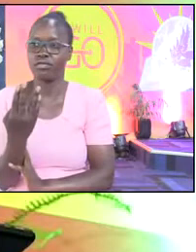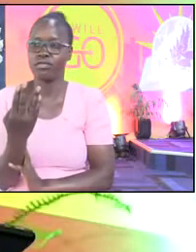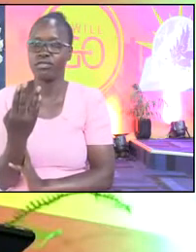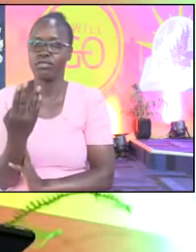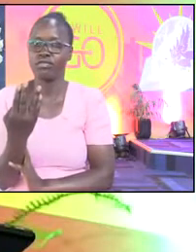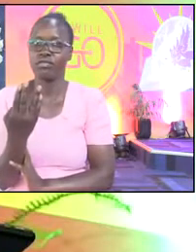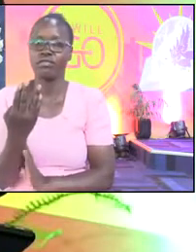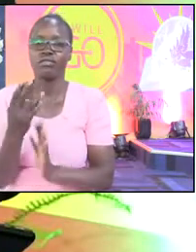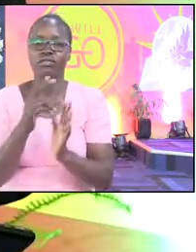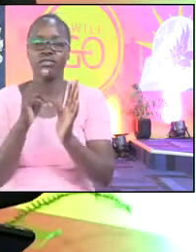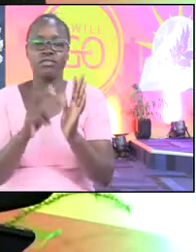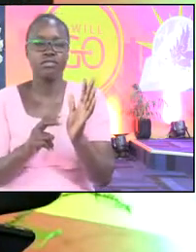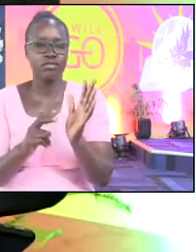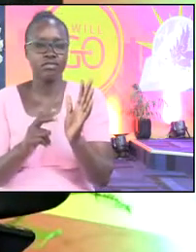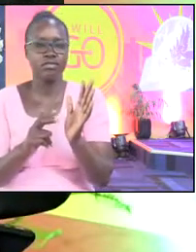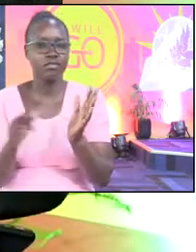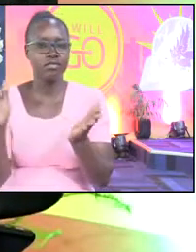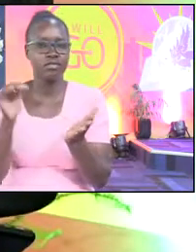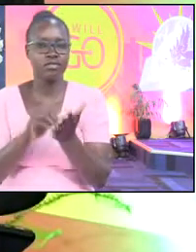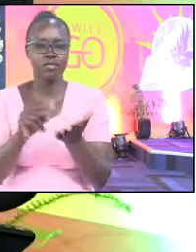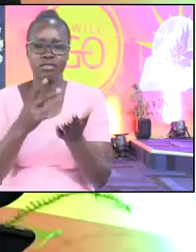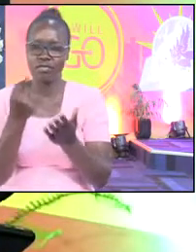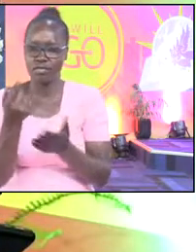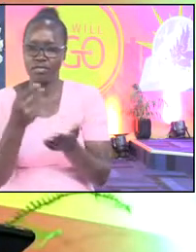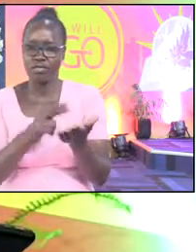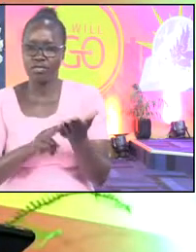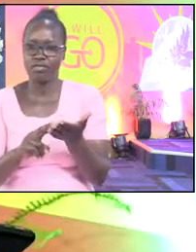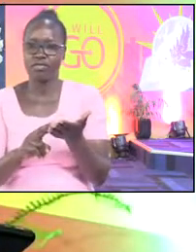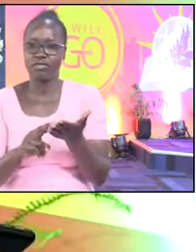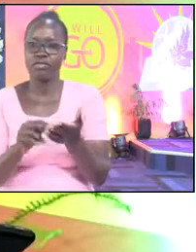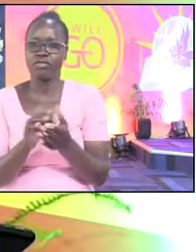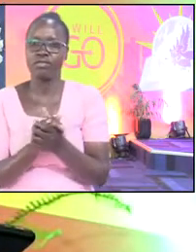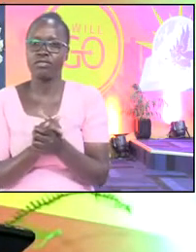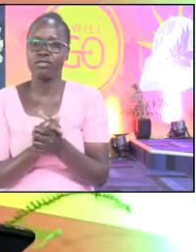And I'd like to read in your hearing just a few verses.